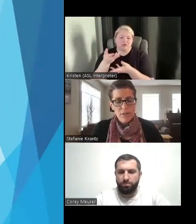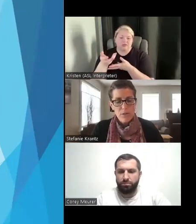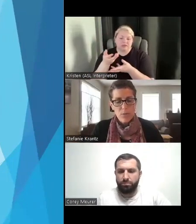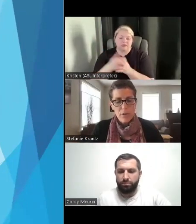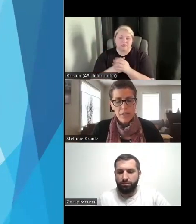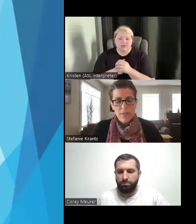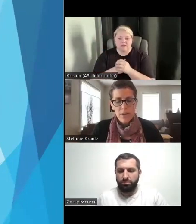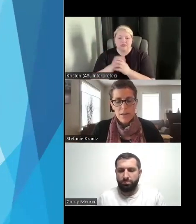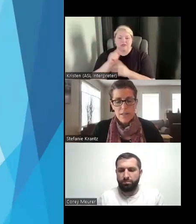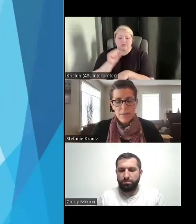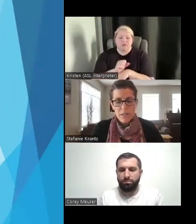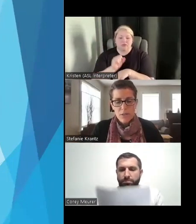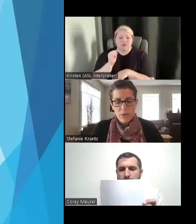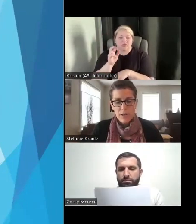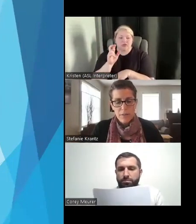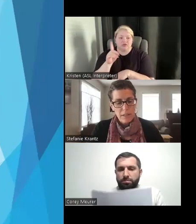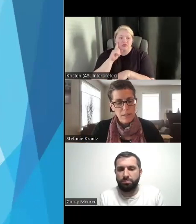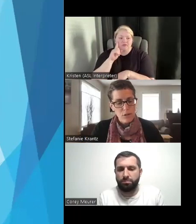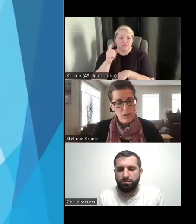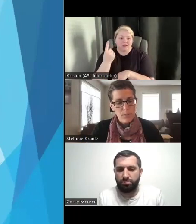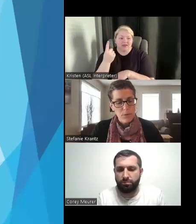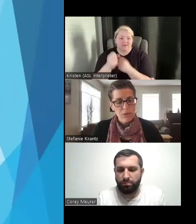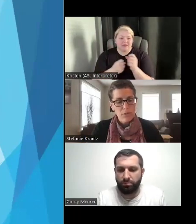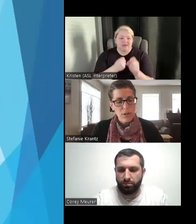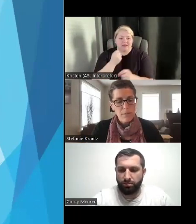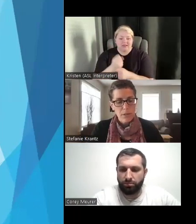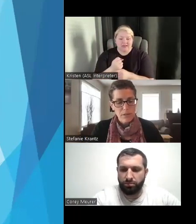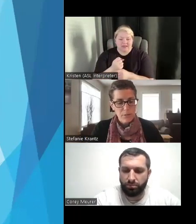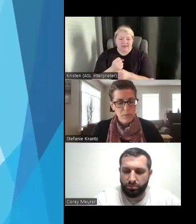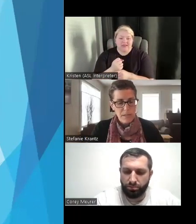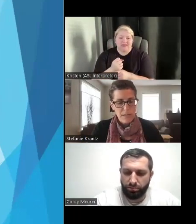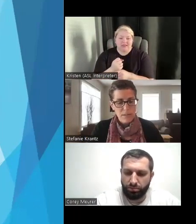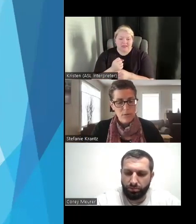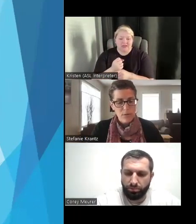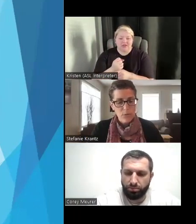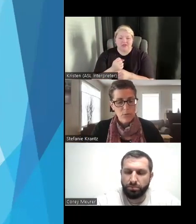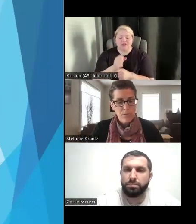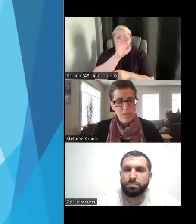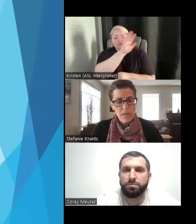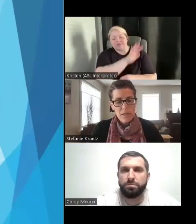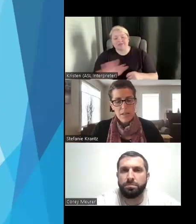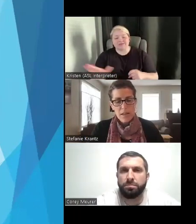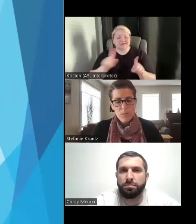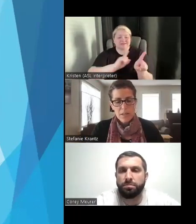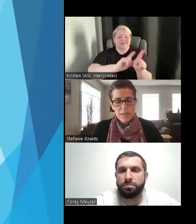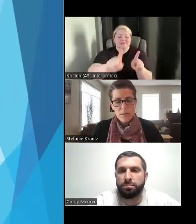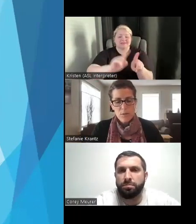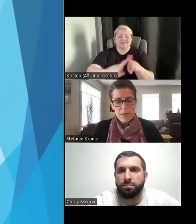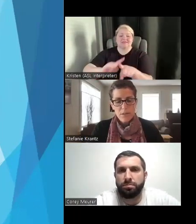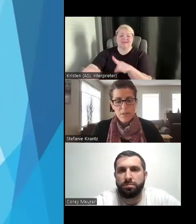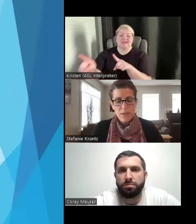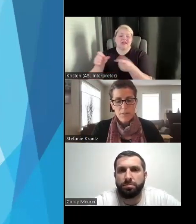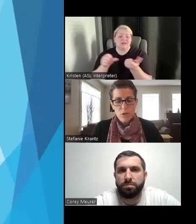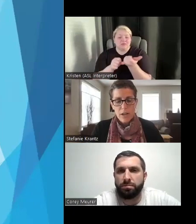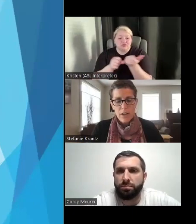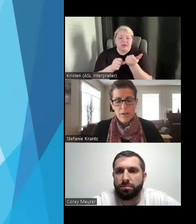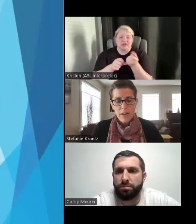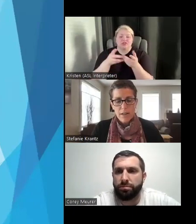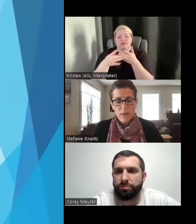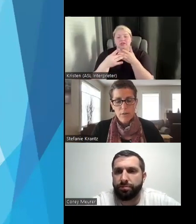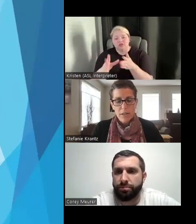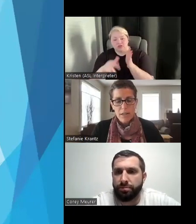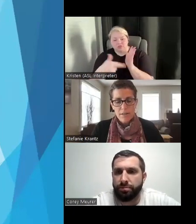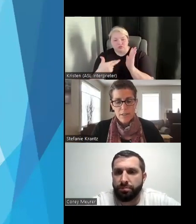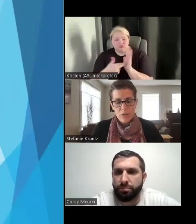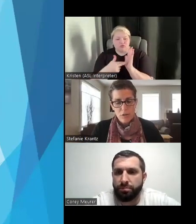11 years, working in various administrative and leadership roles across multiple residential schools, as well as the director of the